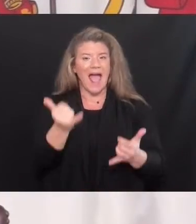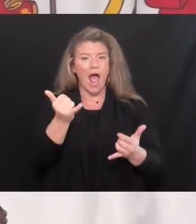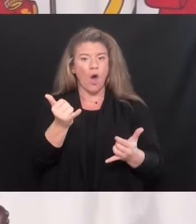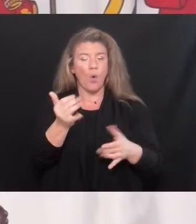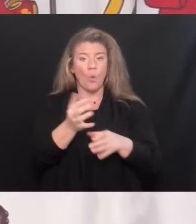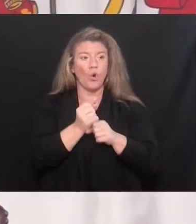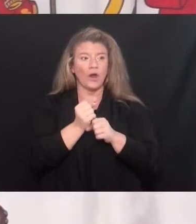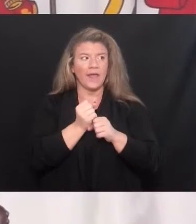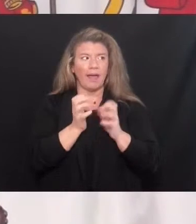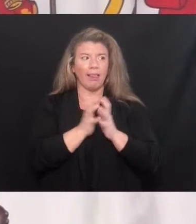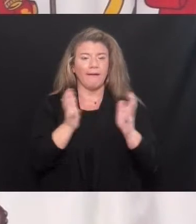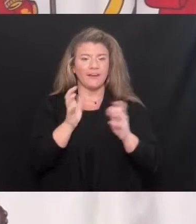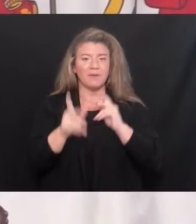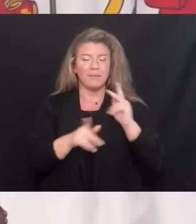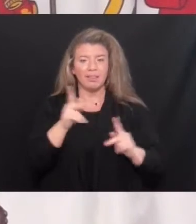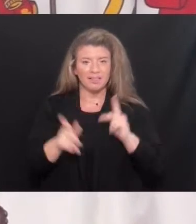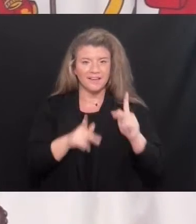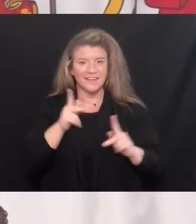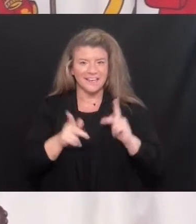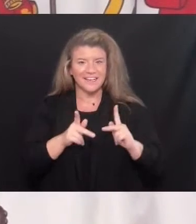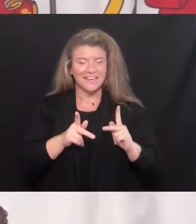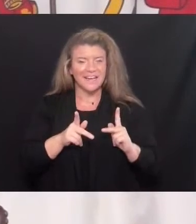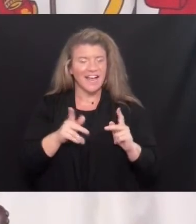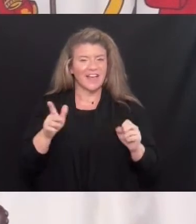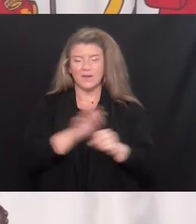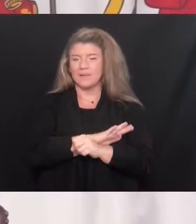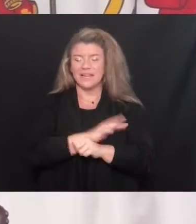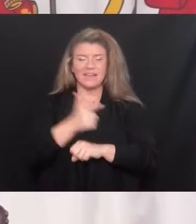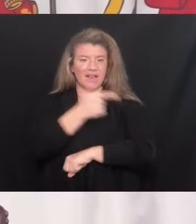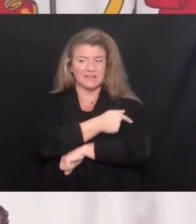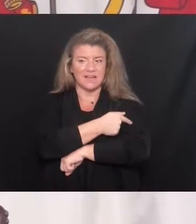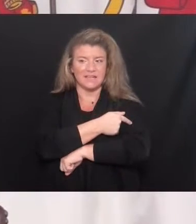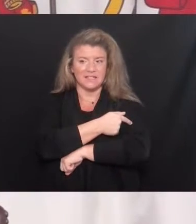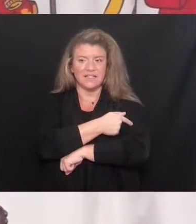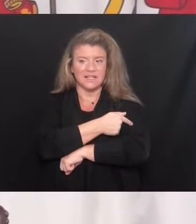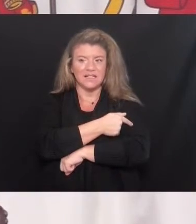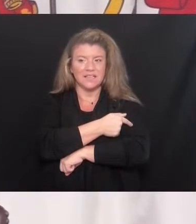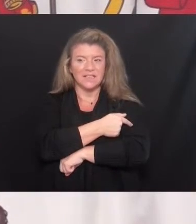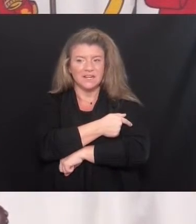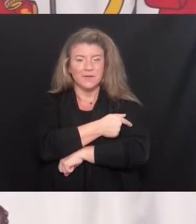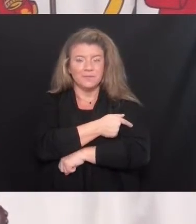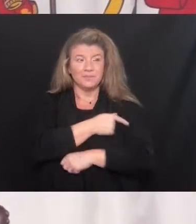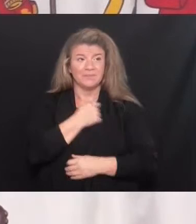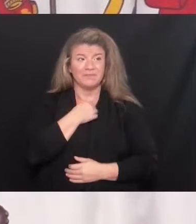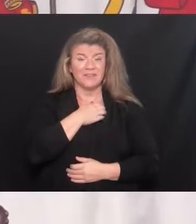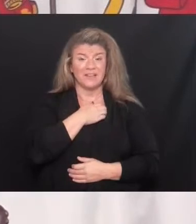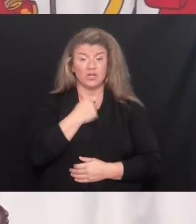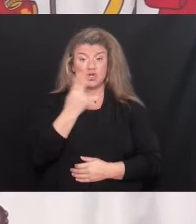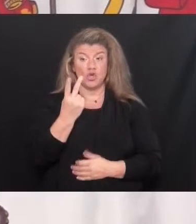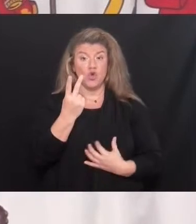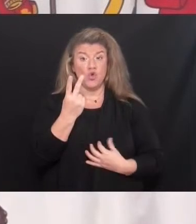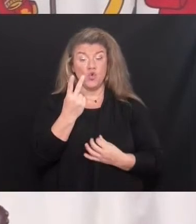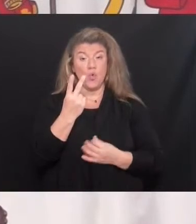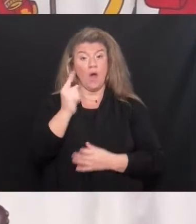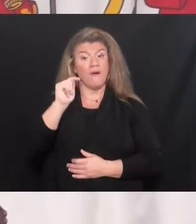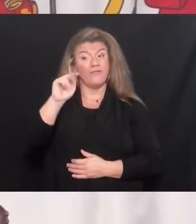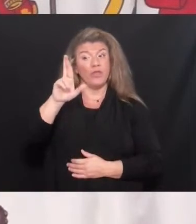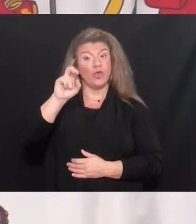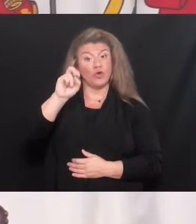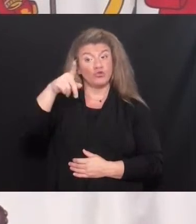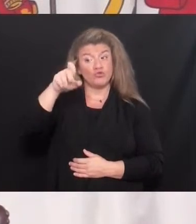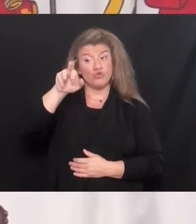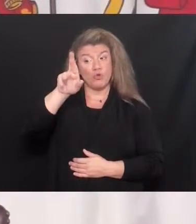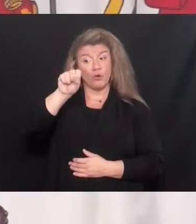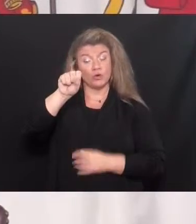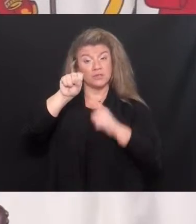a lot of folks that have been completely vaccinated. You know, 2 of the troopers that are on